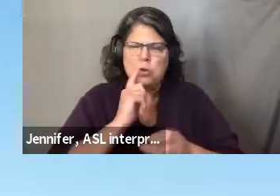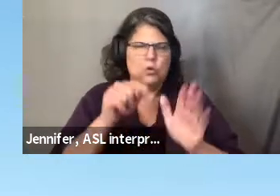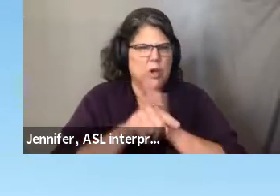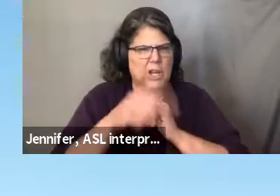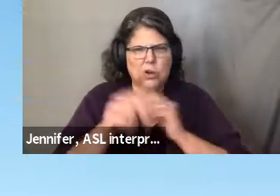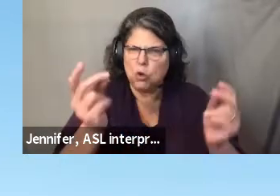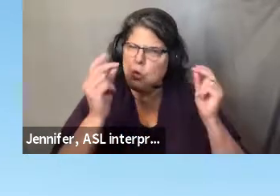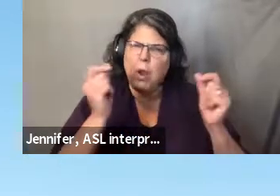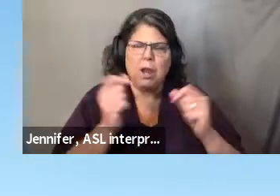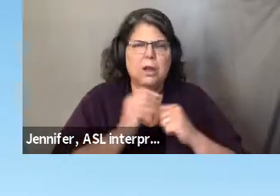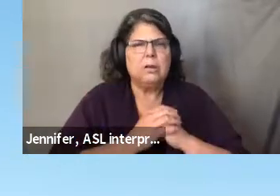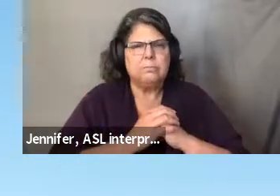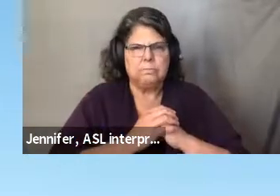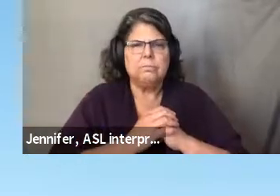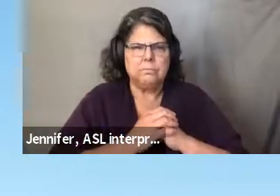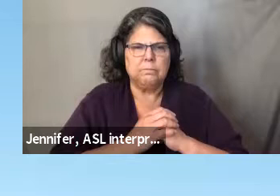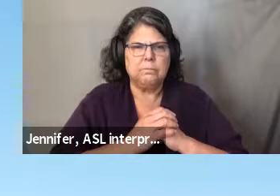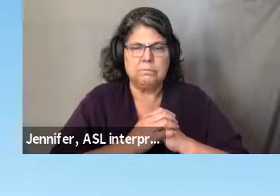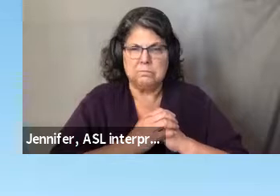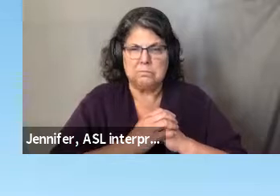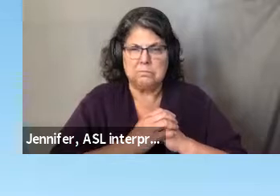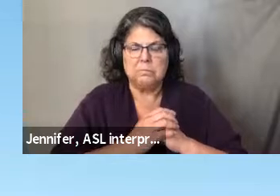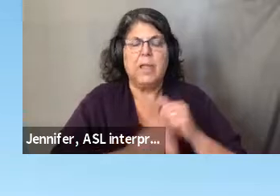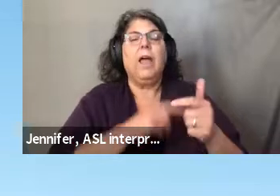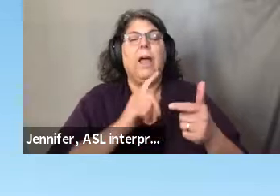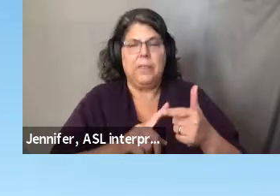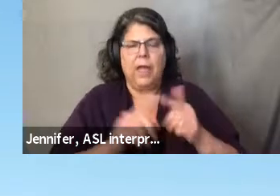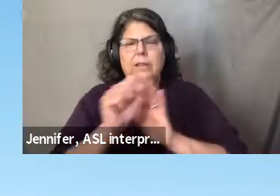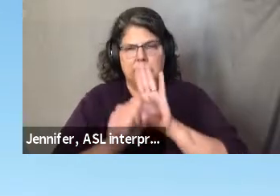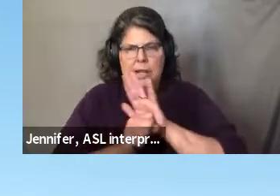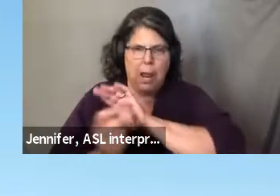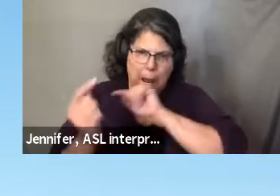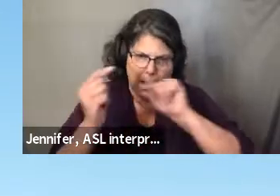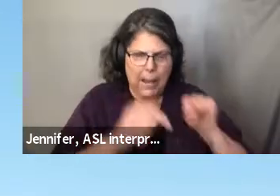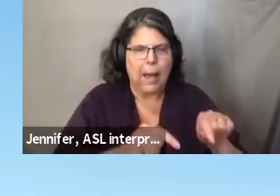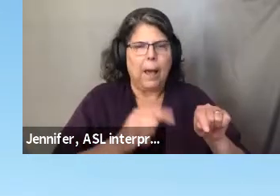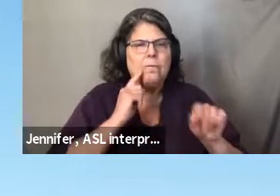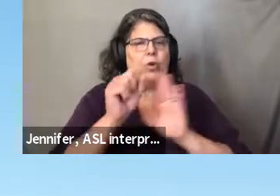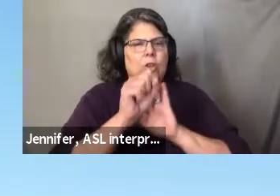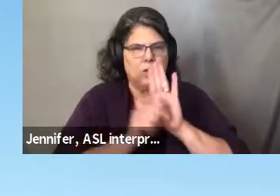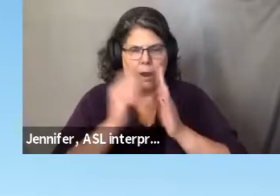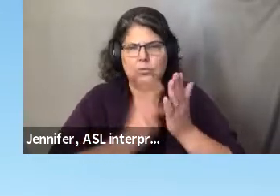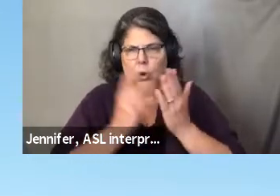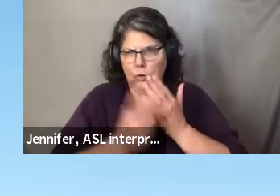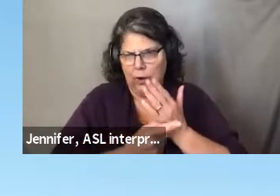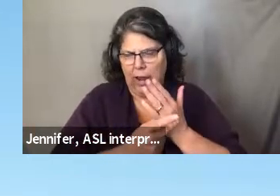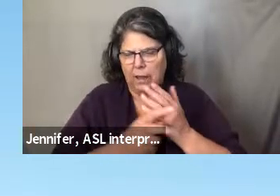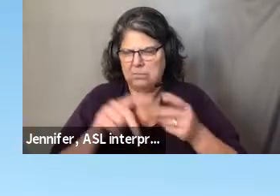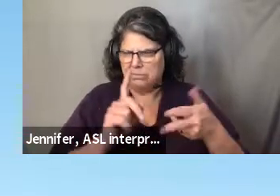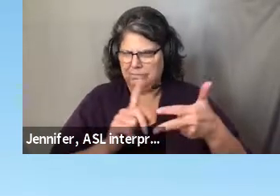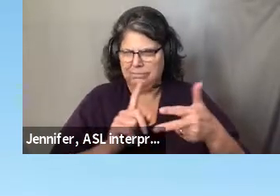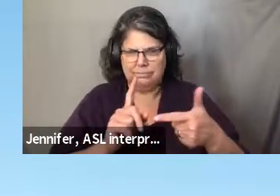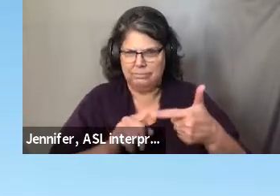quickly. And then we come in, the state comes in for the state program for phase